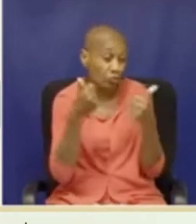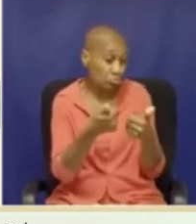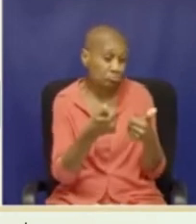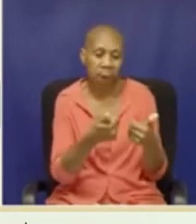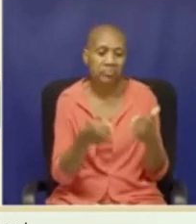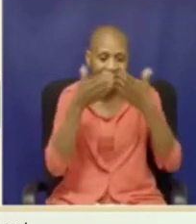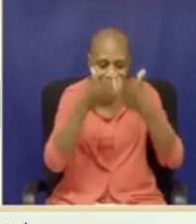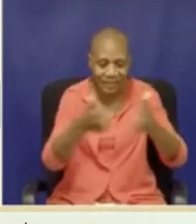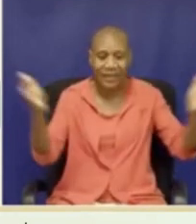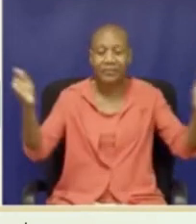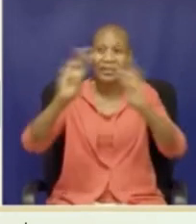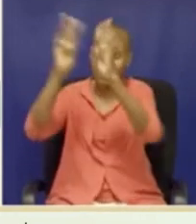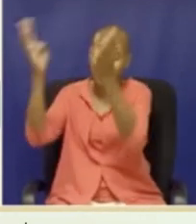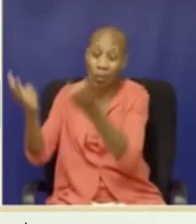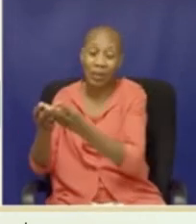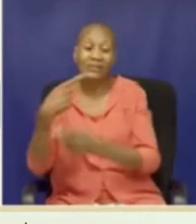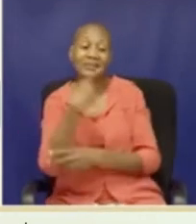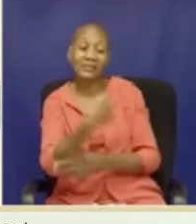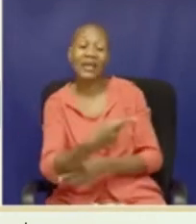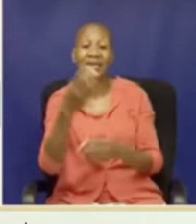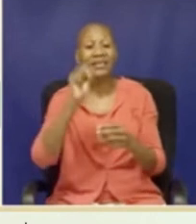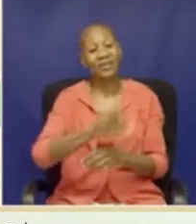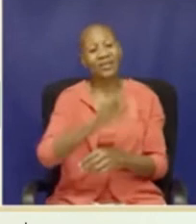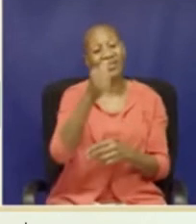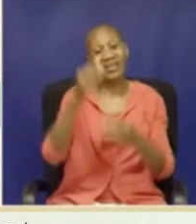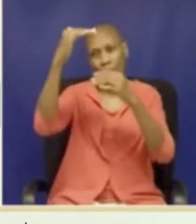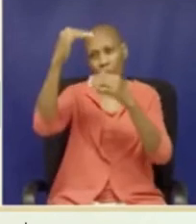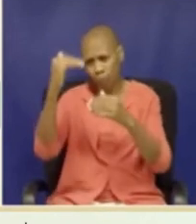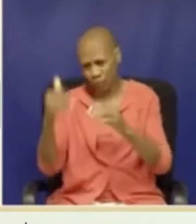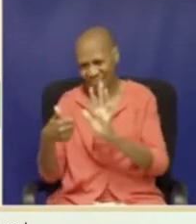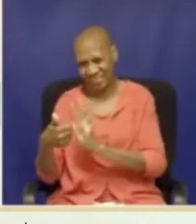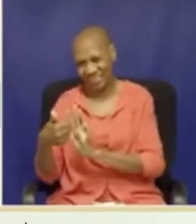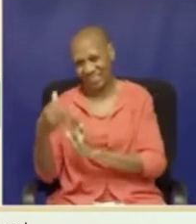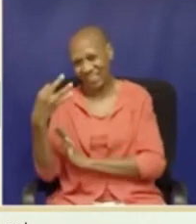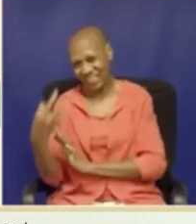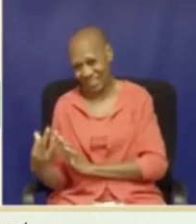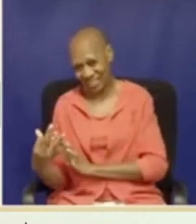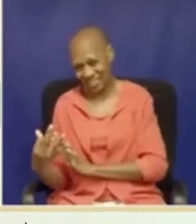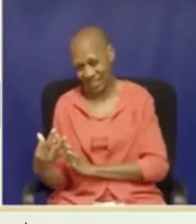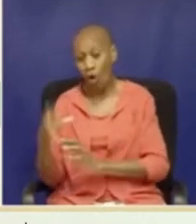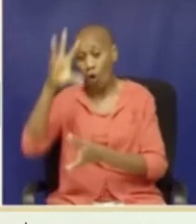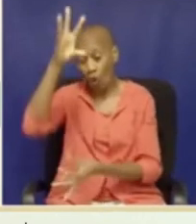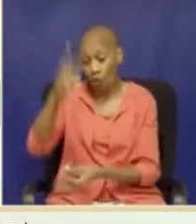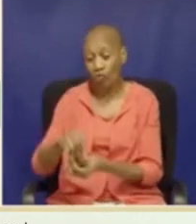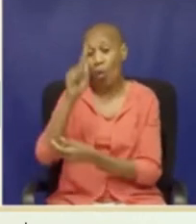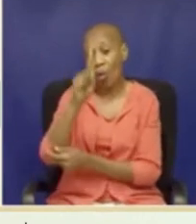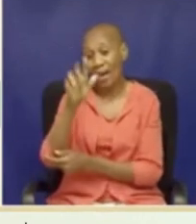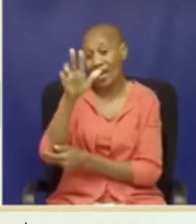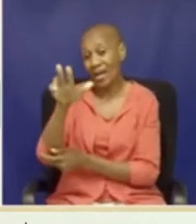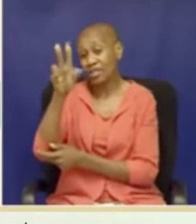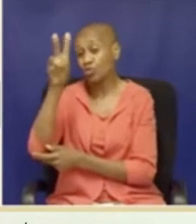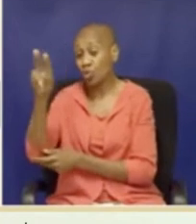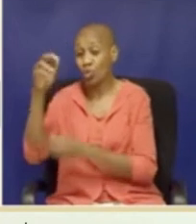high esteem. Transparency International put South Africa at number 63 out of 182